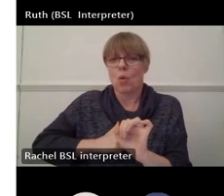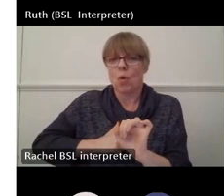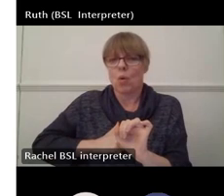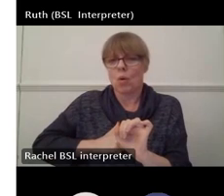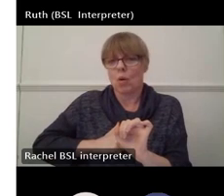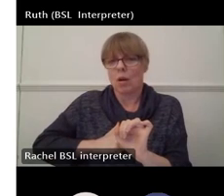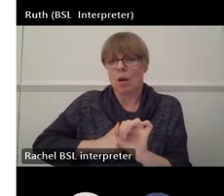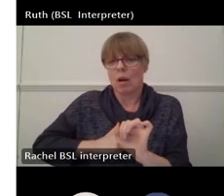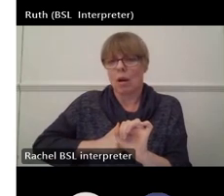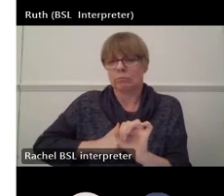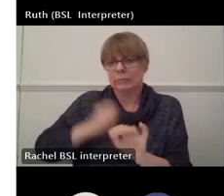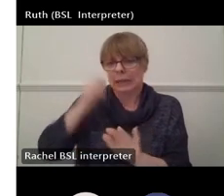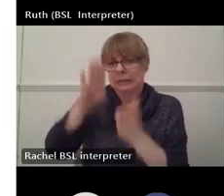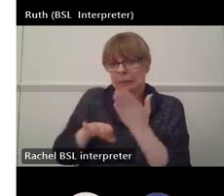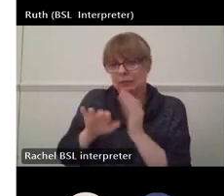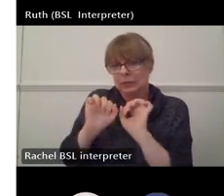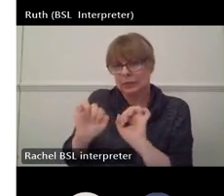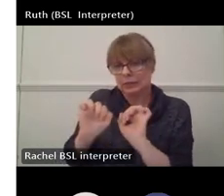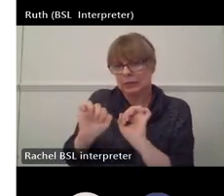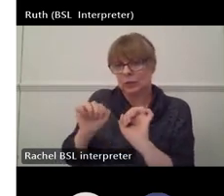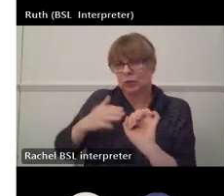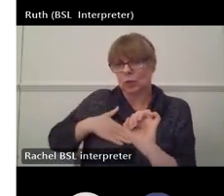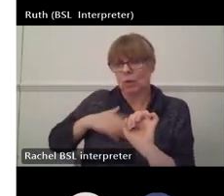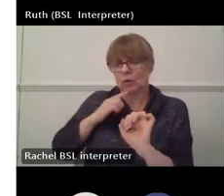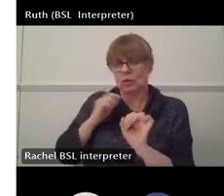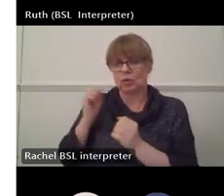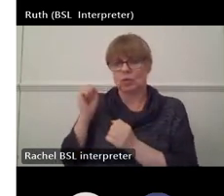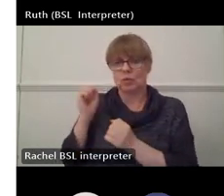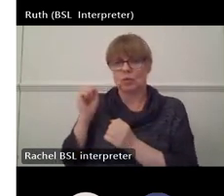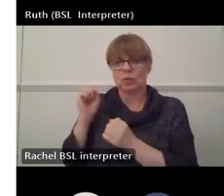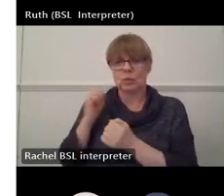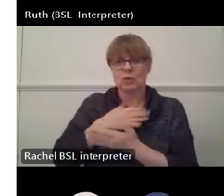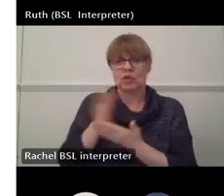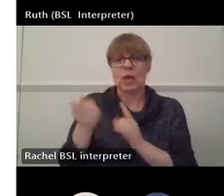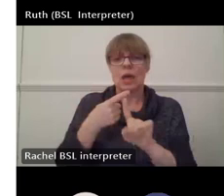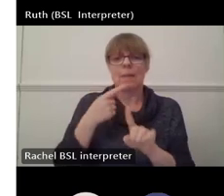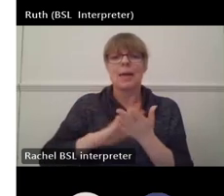any experiences you'd like to share. My name's Helen. I've been